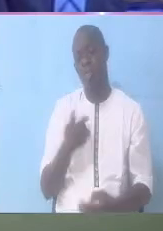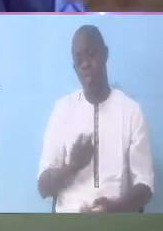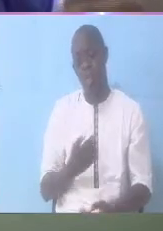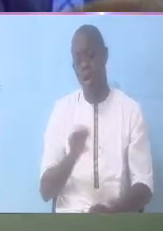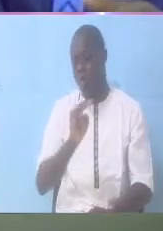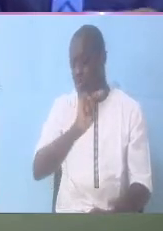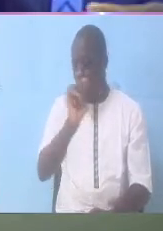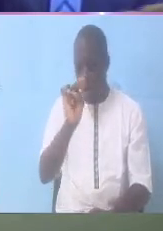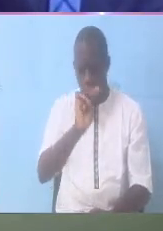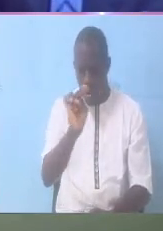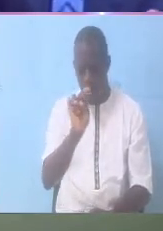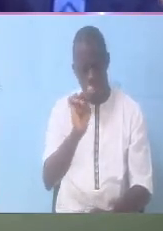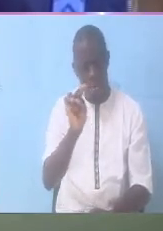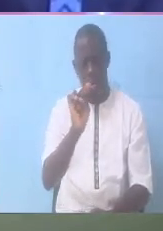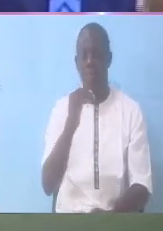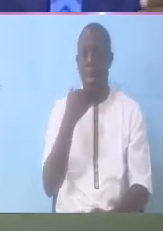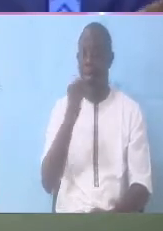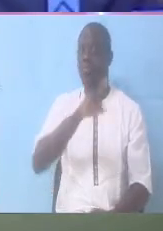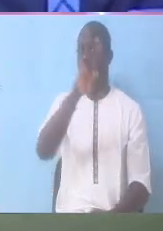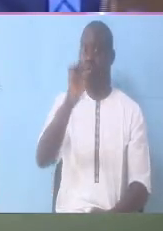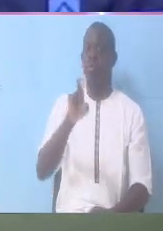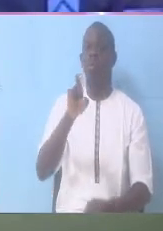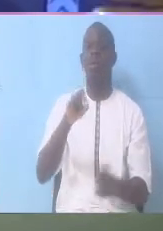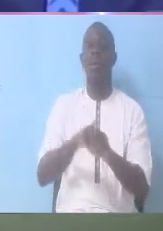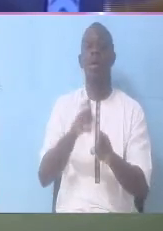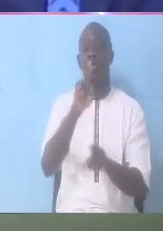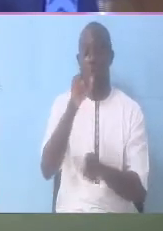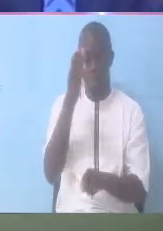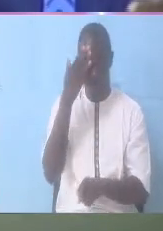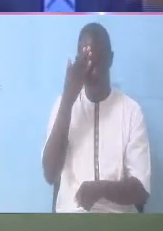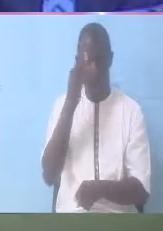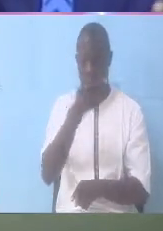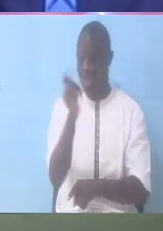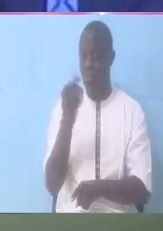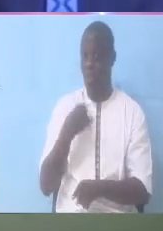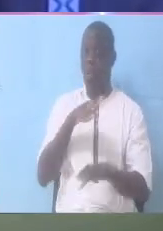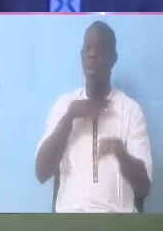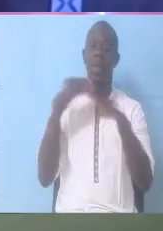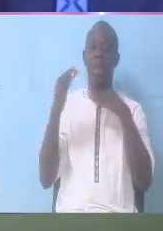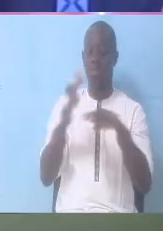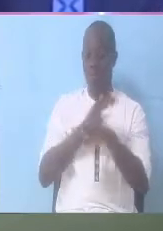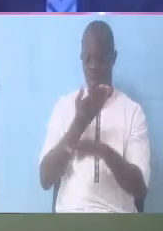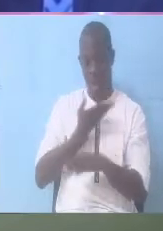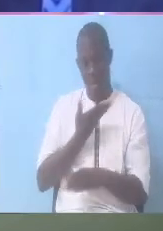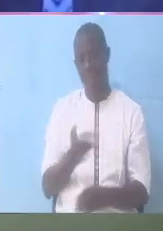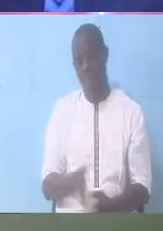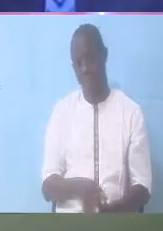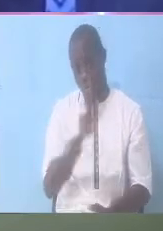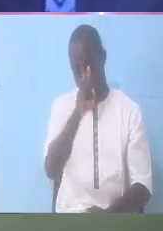orders. He said let them be dealt with. Okay, but you know that these people were killed? I do not